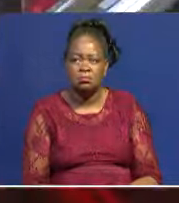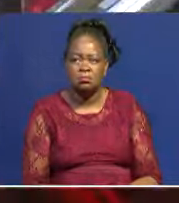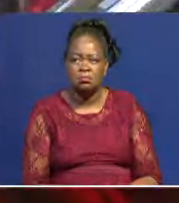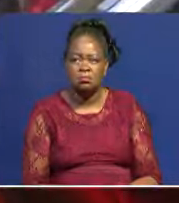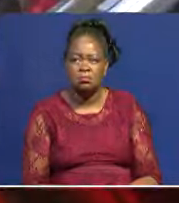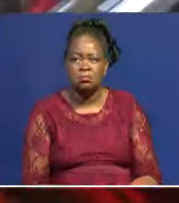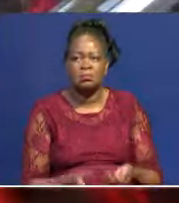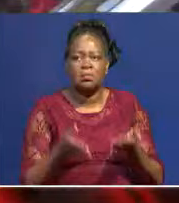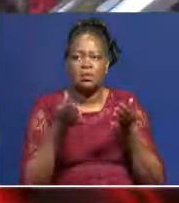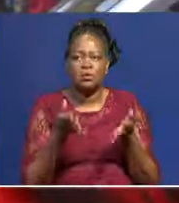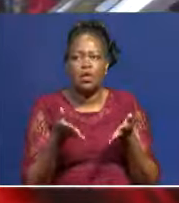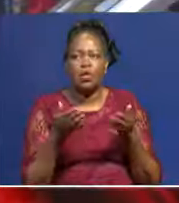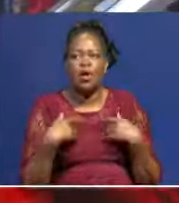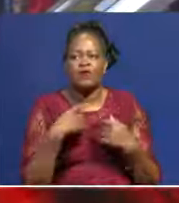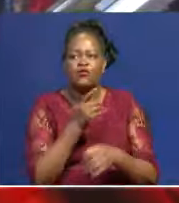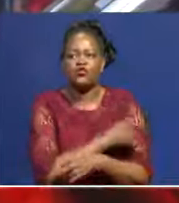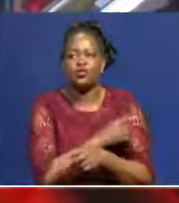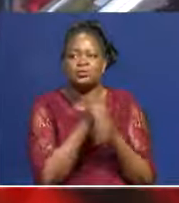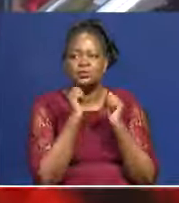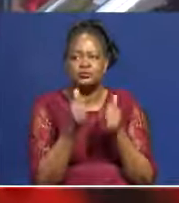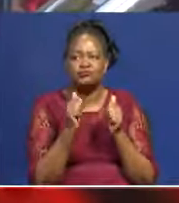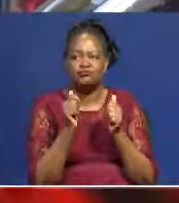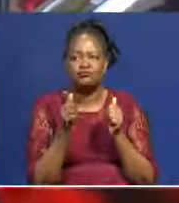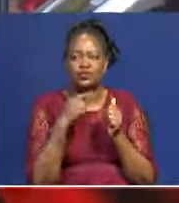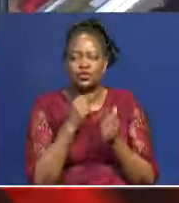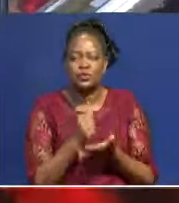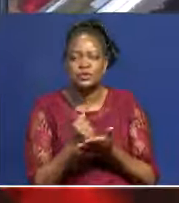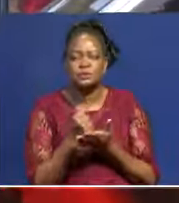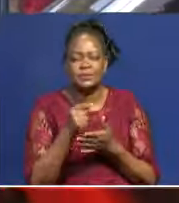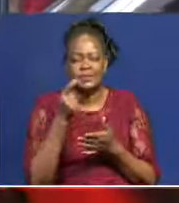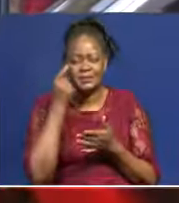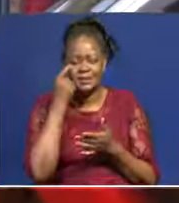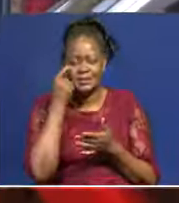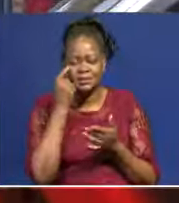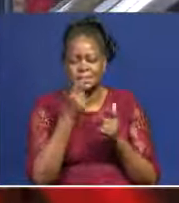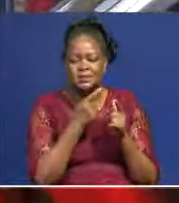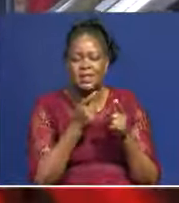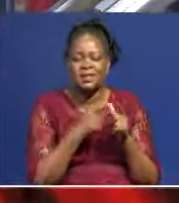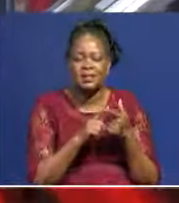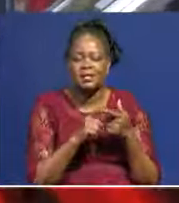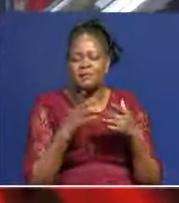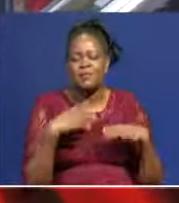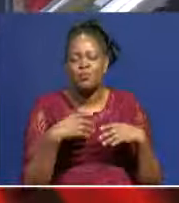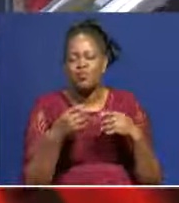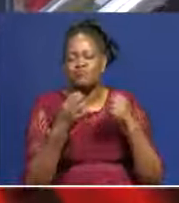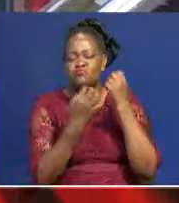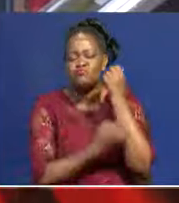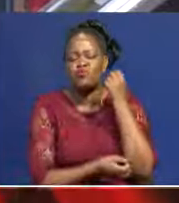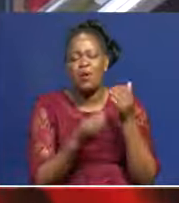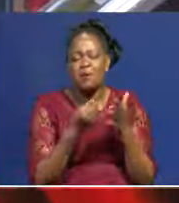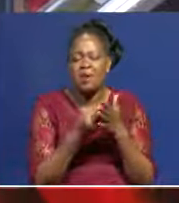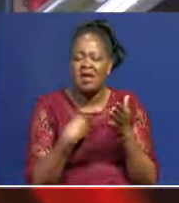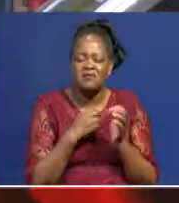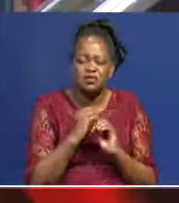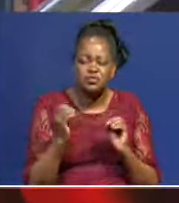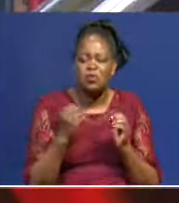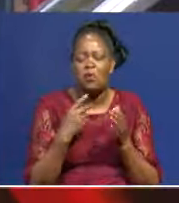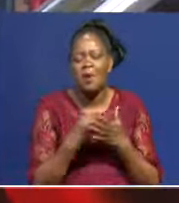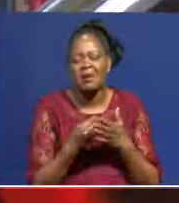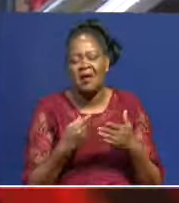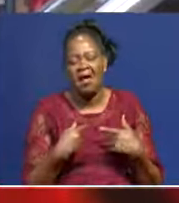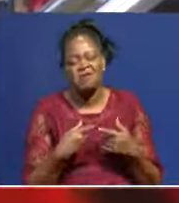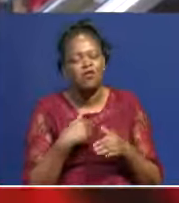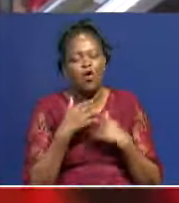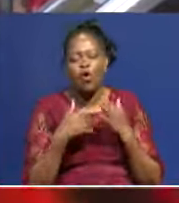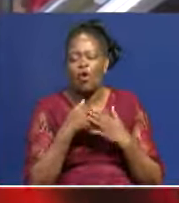Saizi tumepata wadaktari mzuri ambayo wakusaidia macho, wale ambao wana pesa, wale ambao wako na pesa. Tumesaidika mzuri